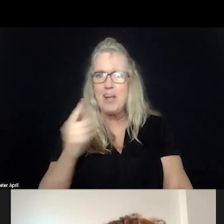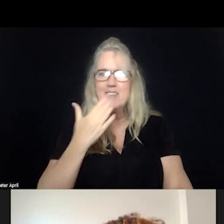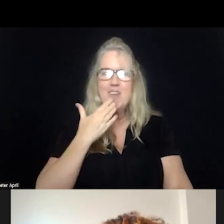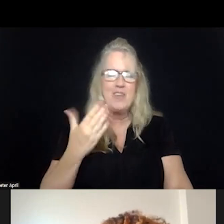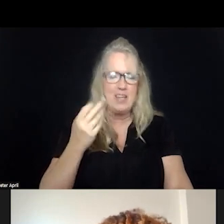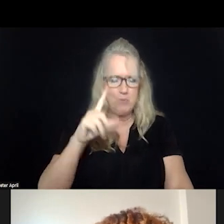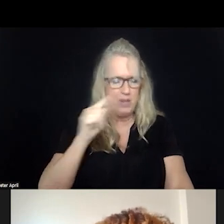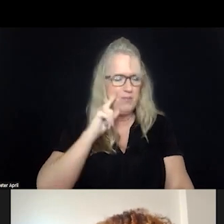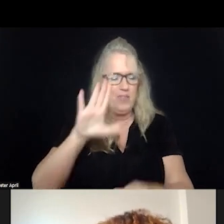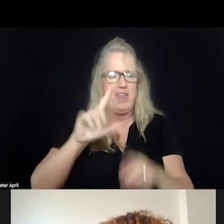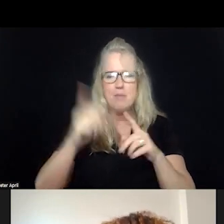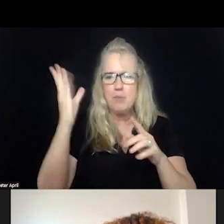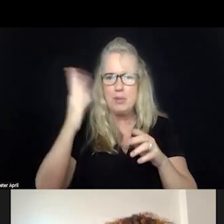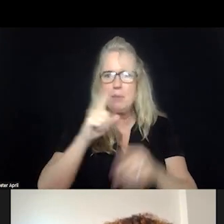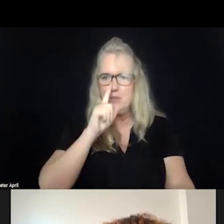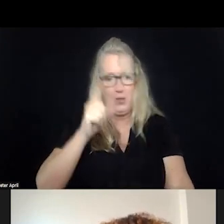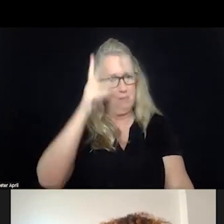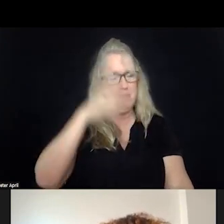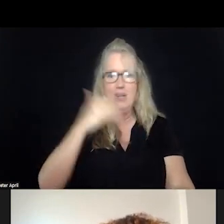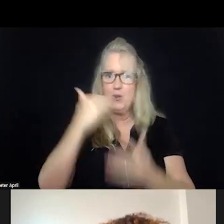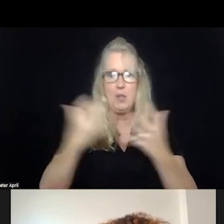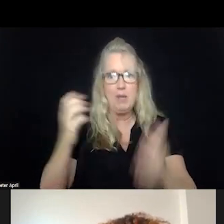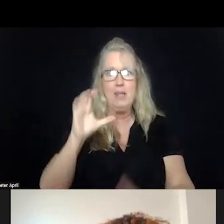great presentation, and certainly a man who knows a lot about